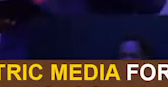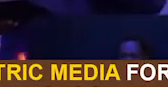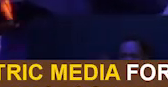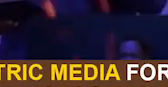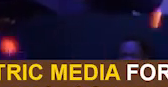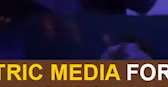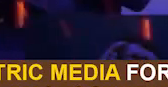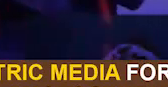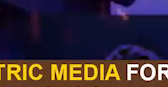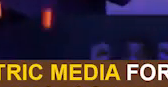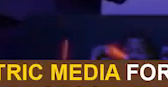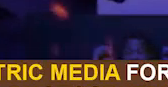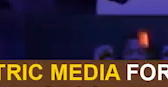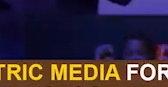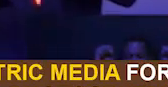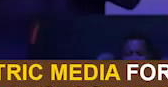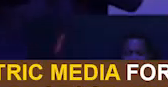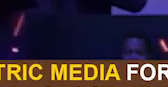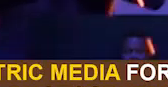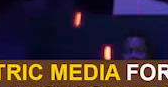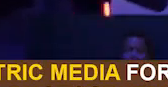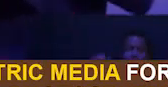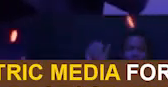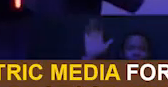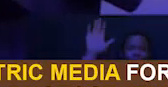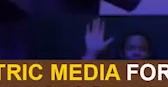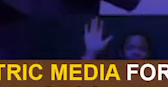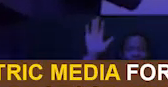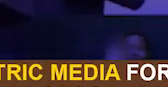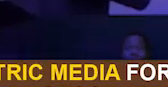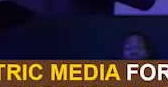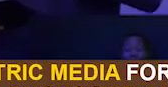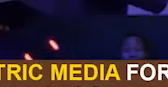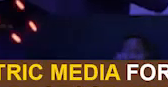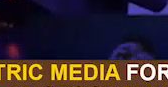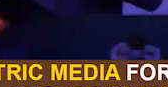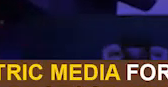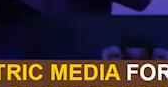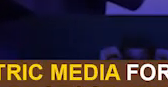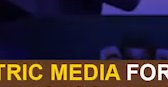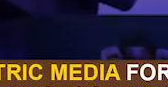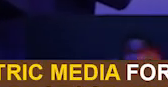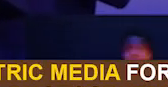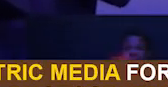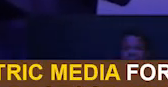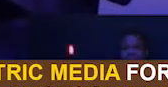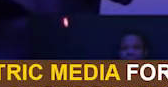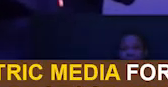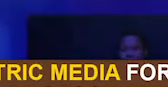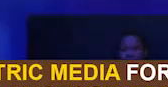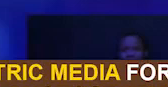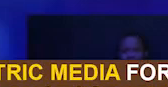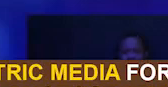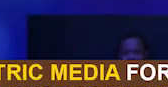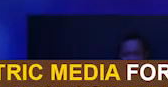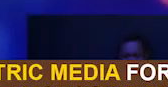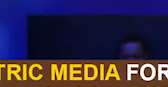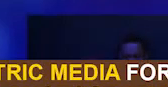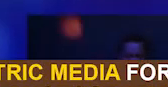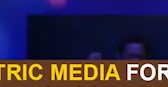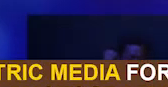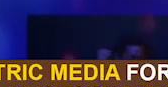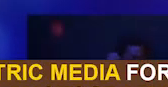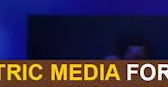swore the oath and became president, I heard in a discussion on the